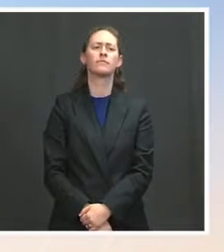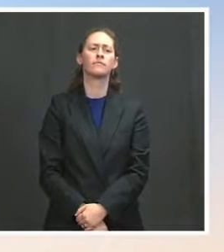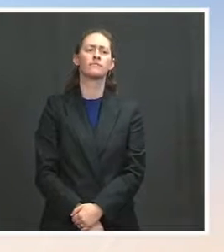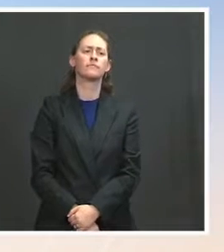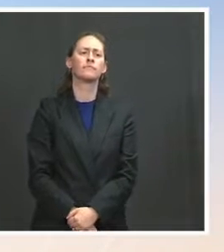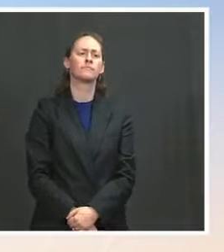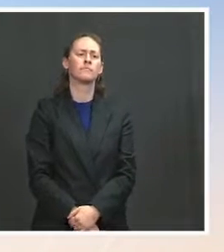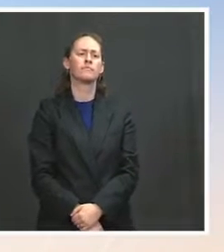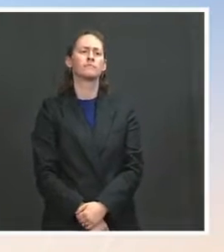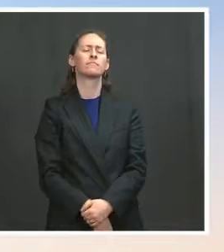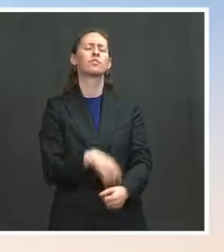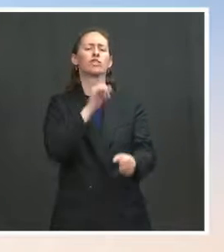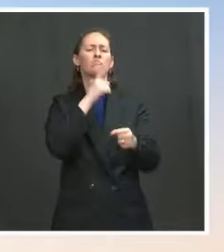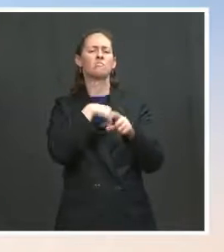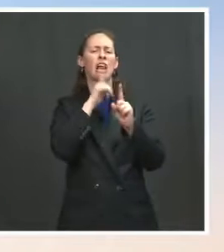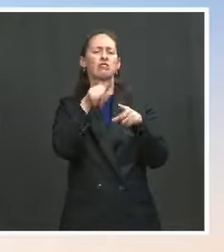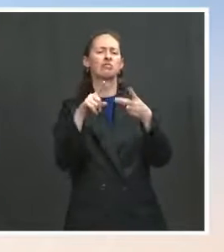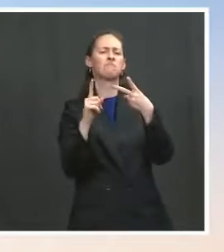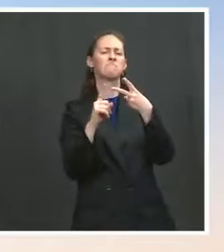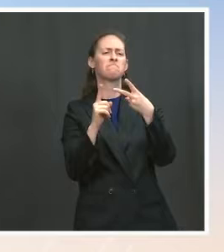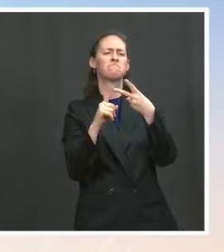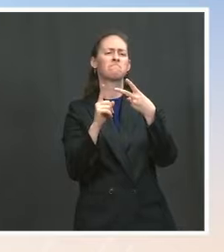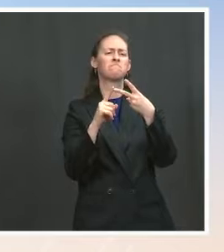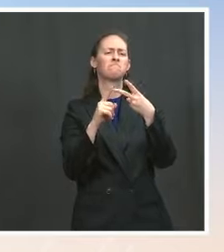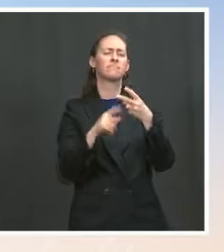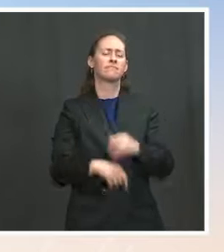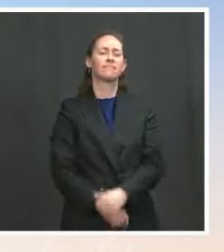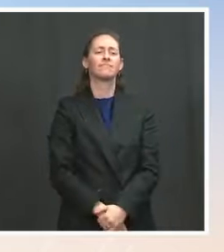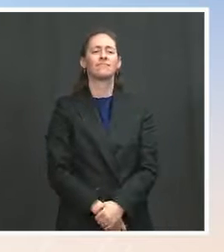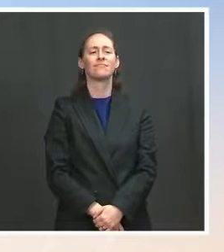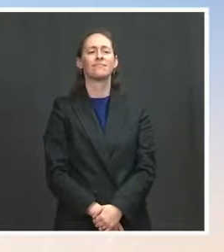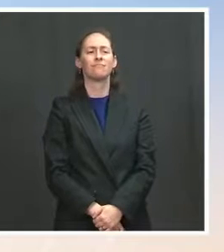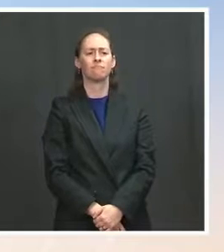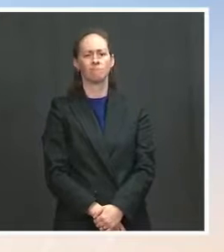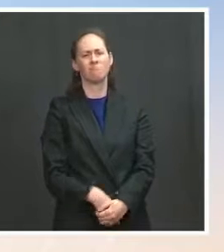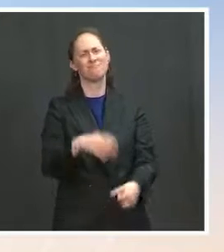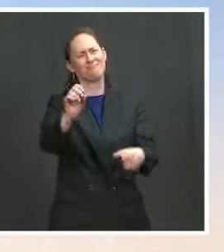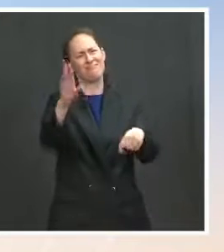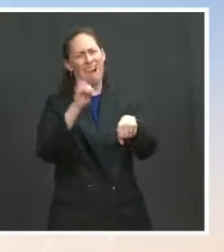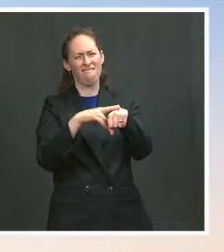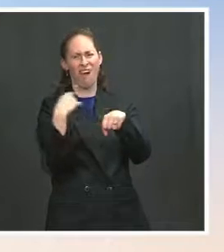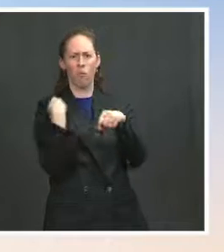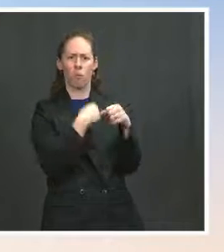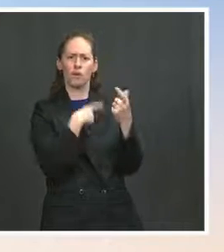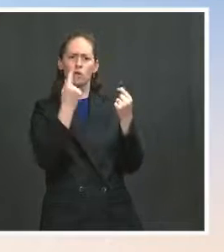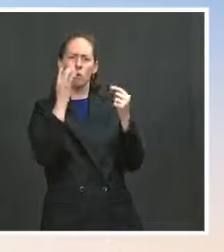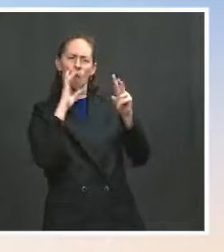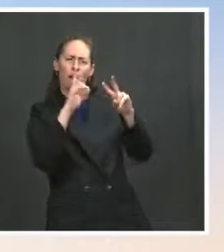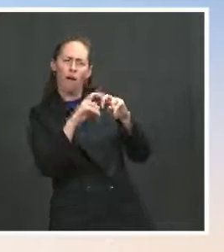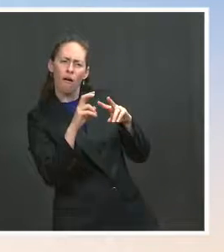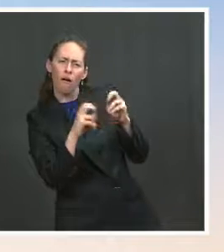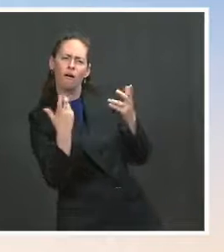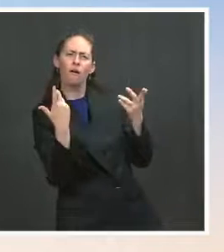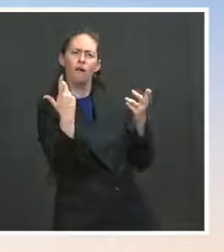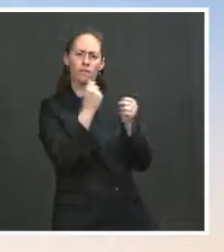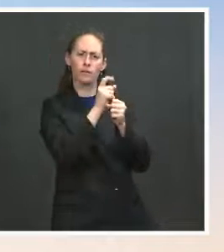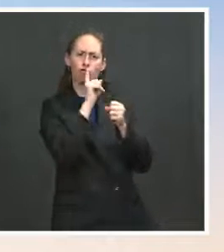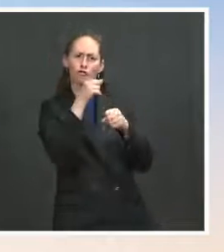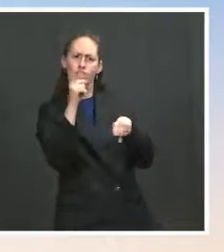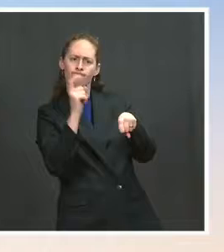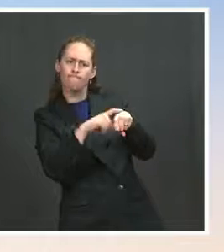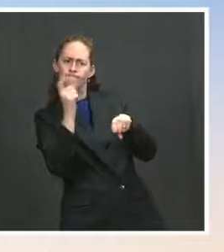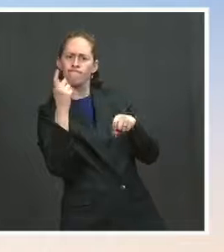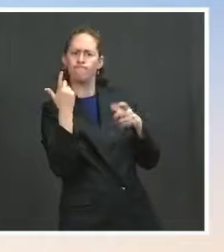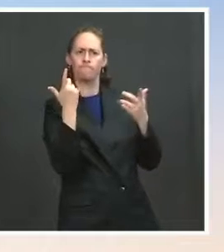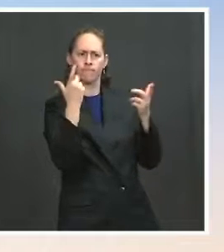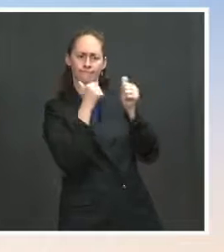question, we are going to, of course, look closely to determine that we get doses out as quickly as possible. And as I noted, 25